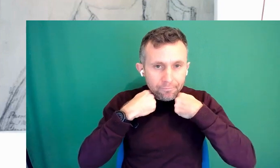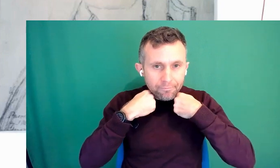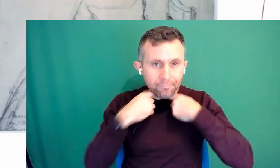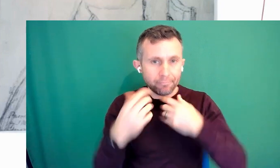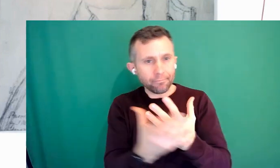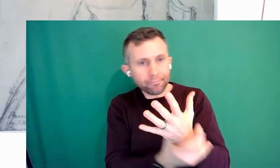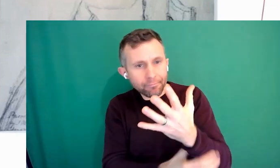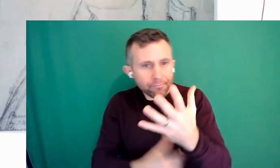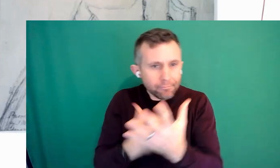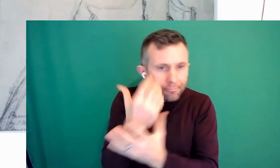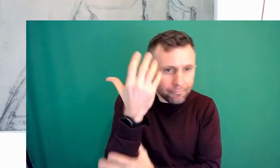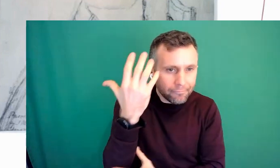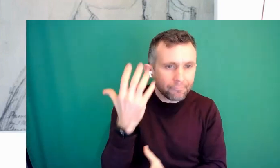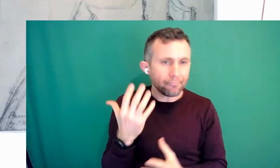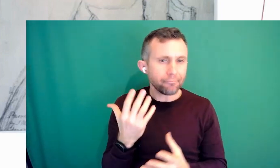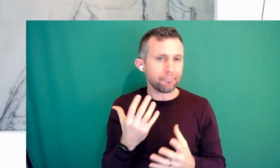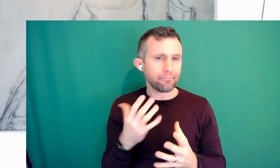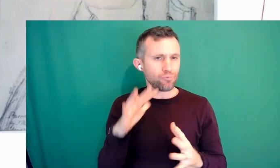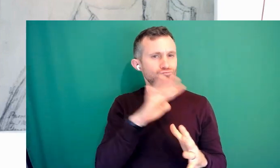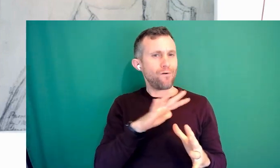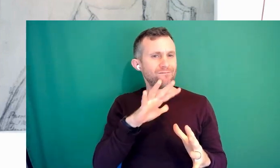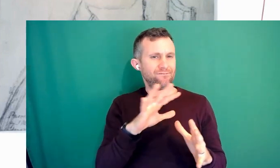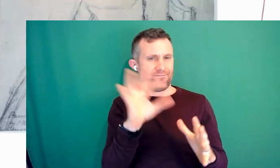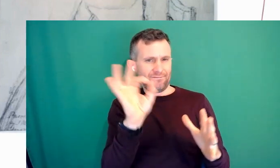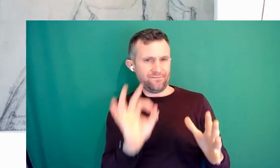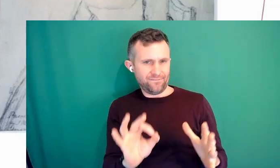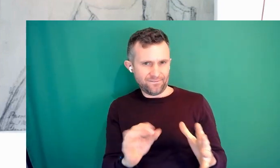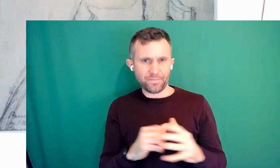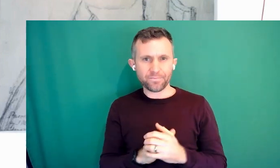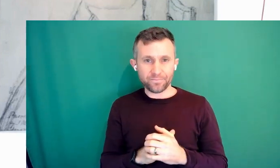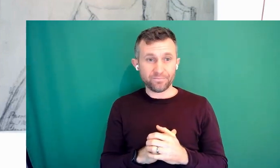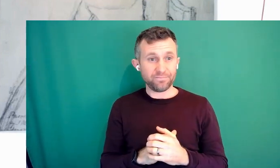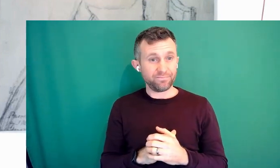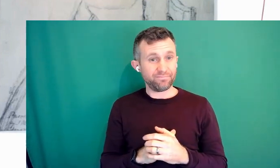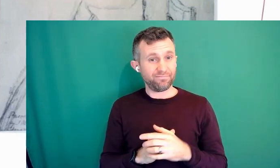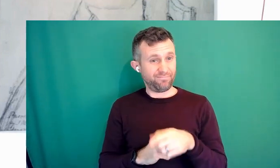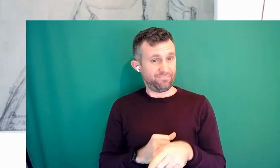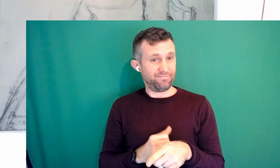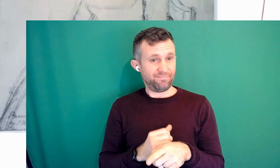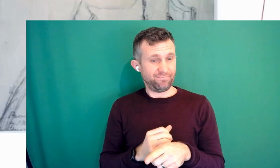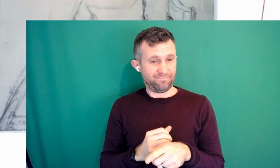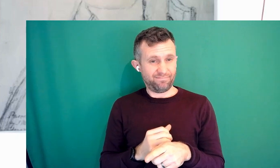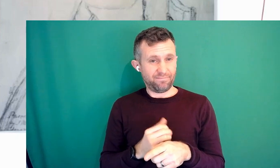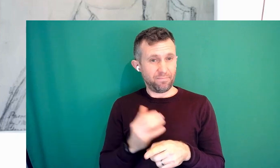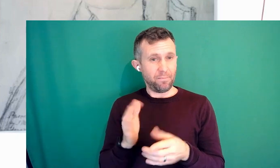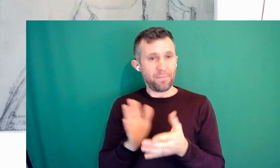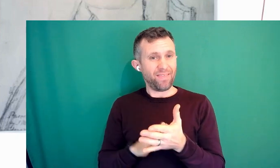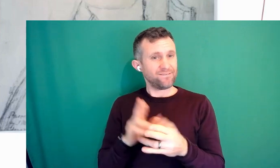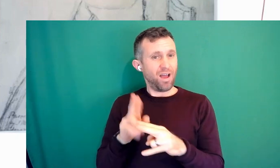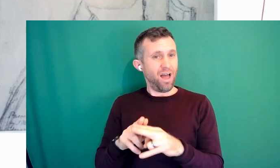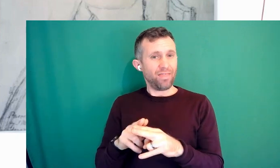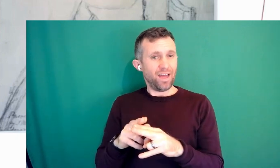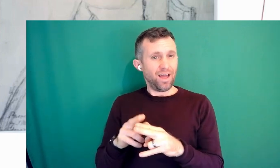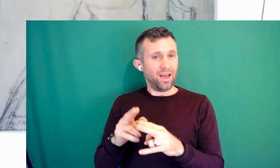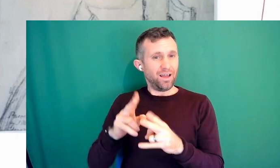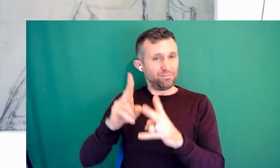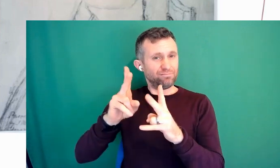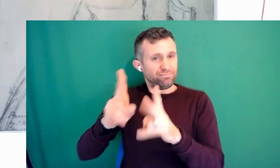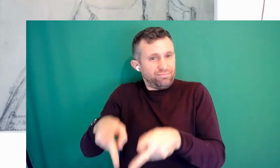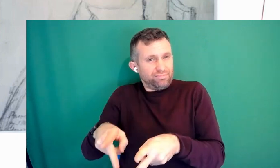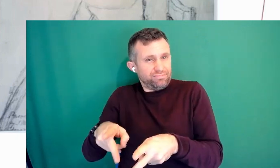problem. So in 1790, Wyatt sadly died. The family was, of course,